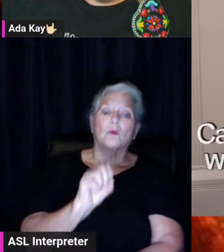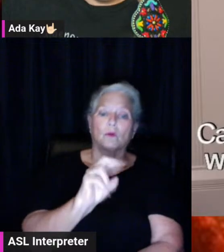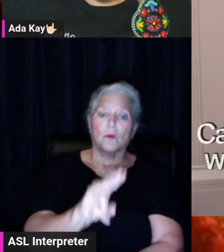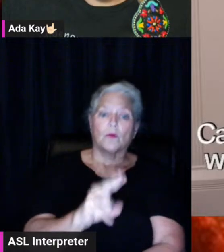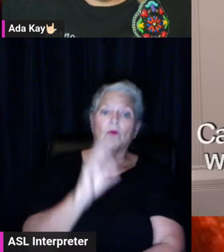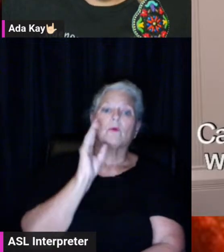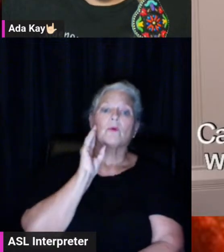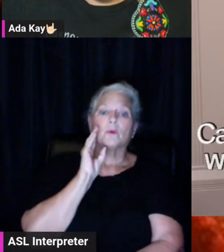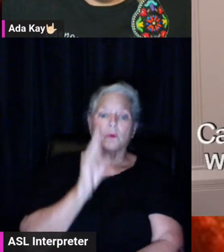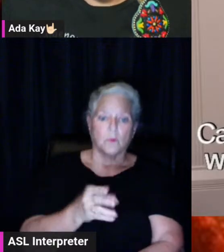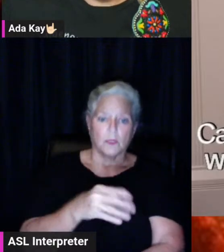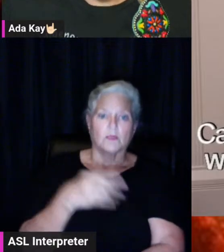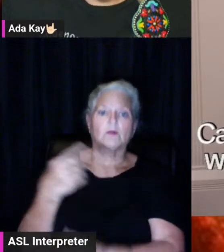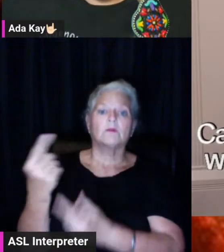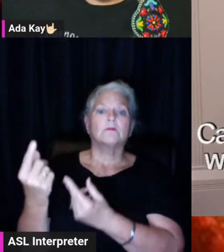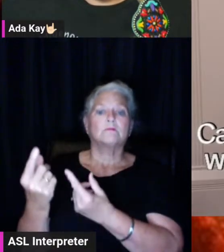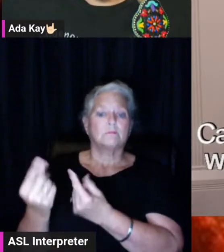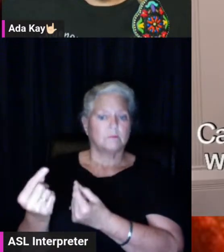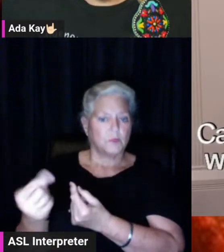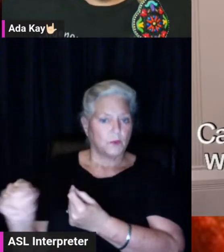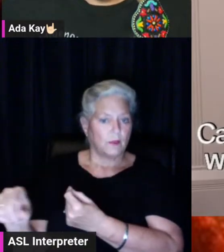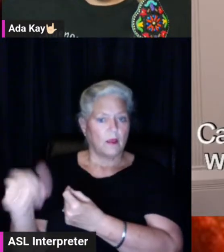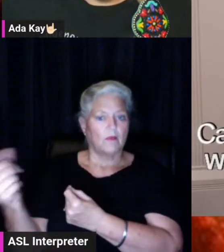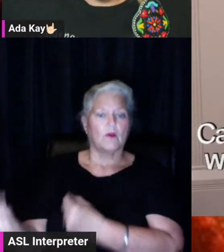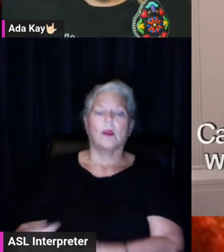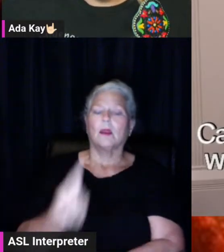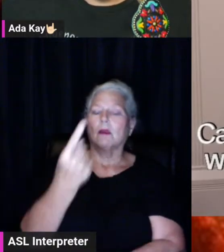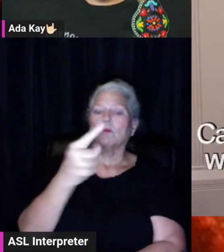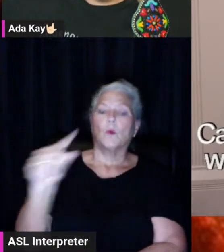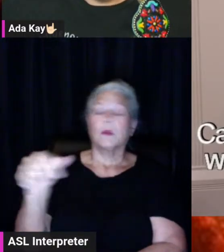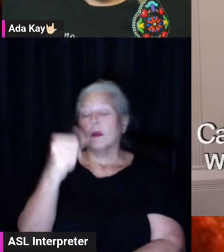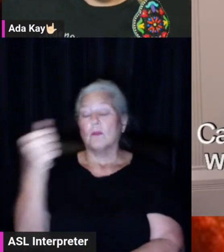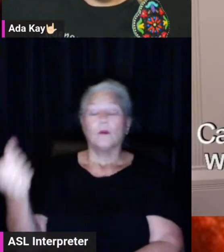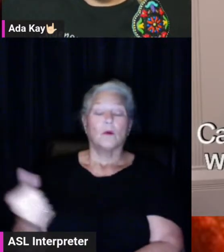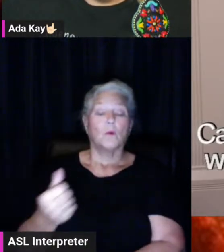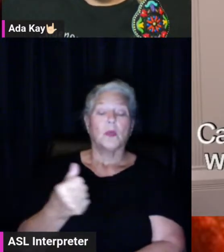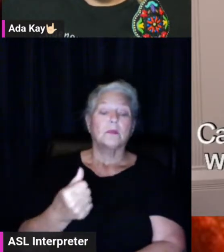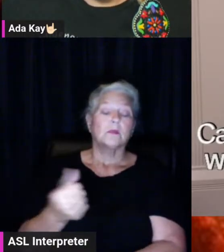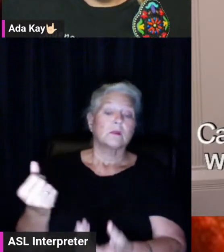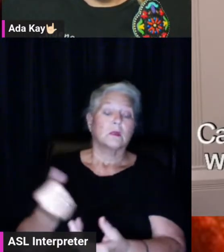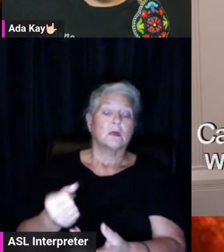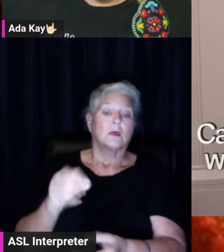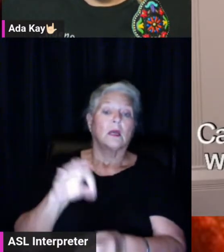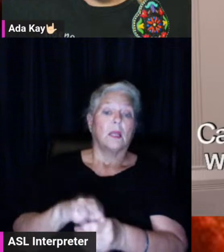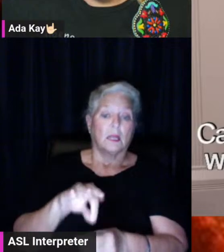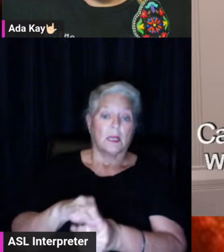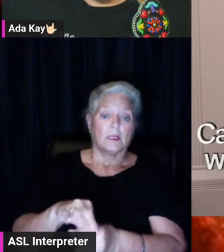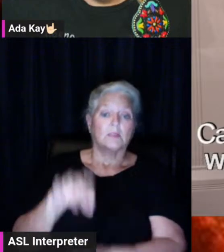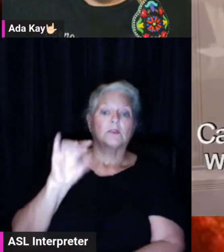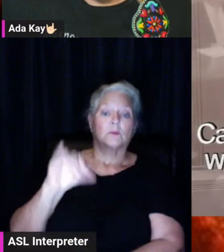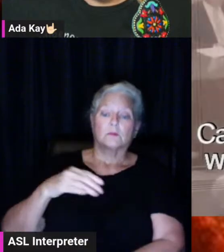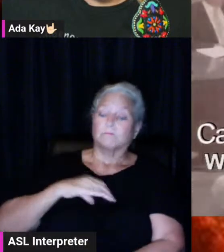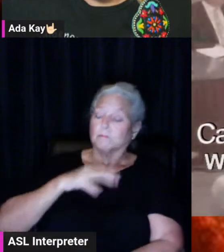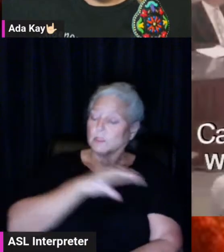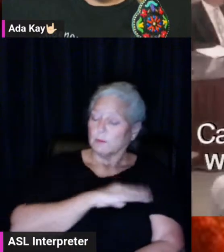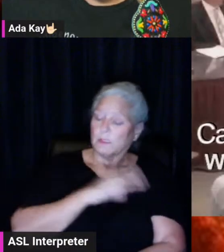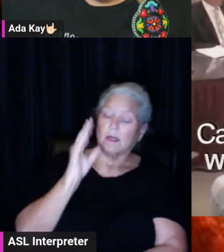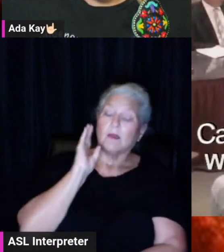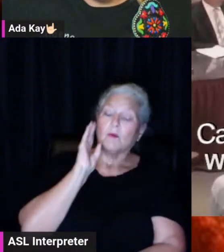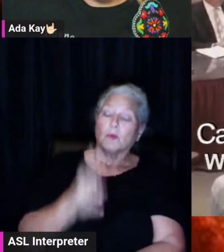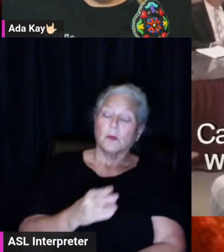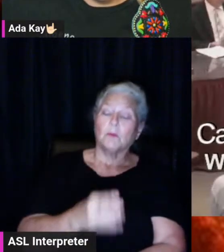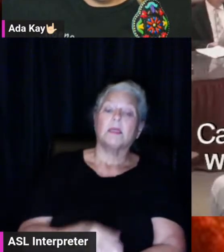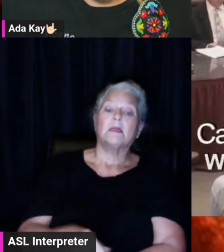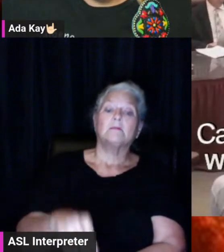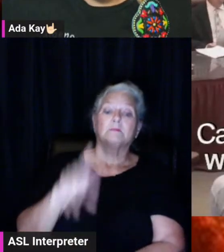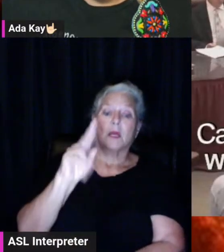tonight to represent the select board. So that committee is established and should get up and running this month, I assume. And then one